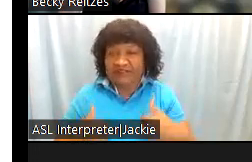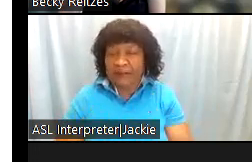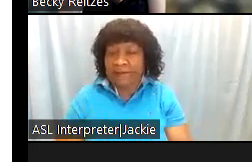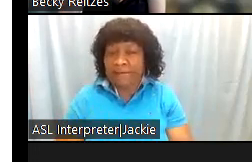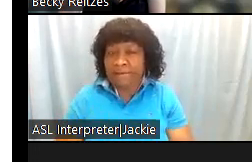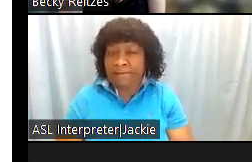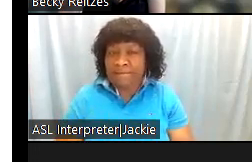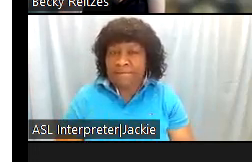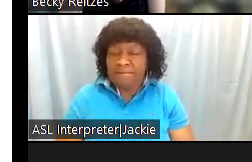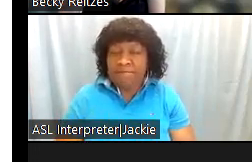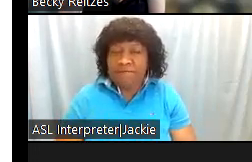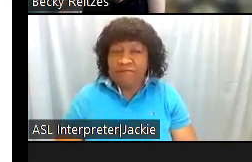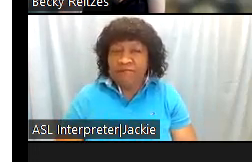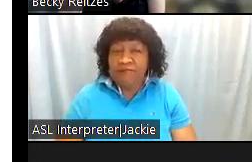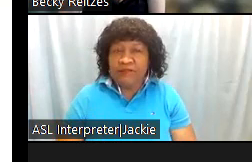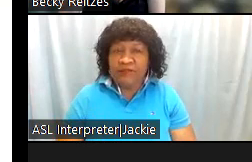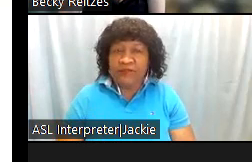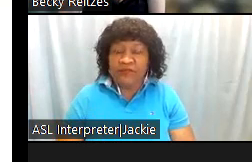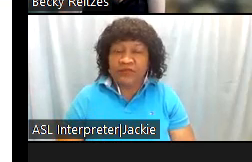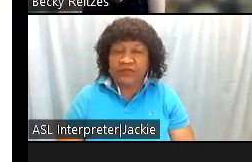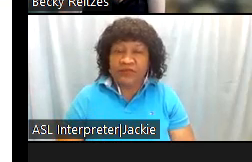In order to